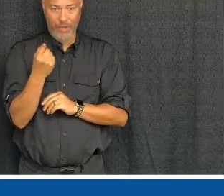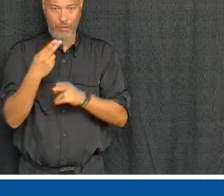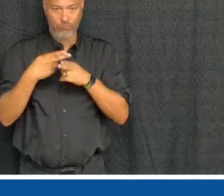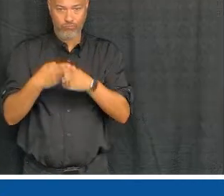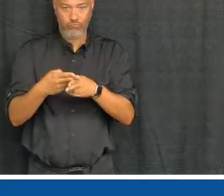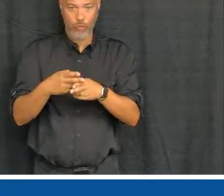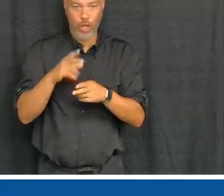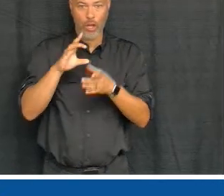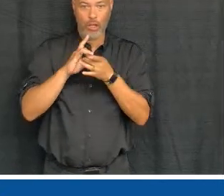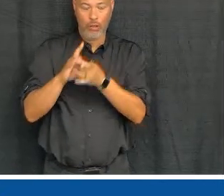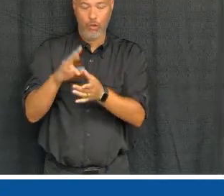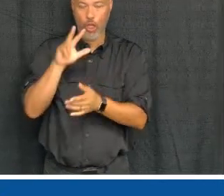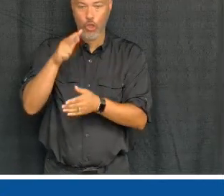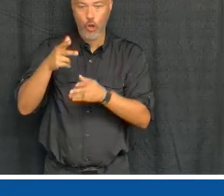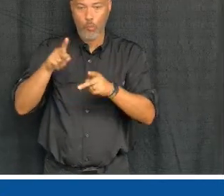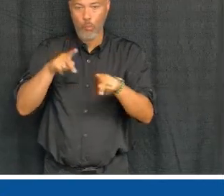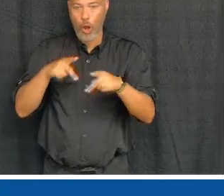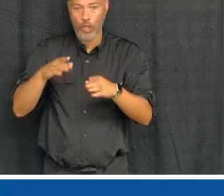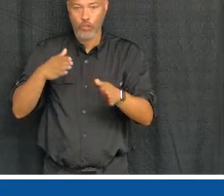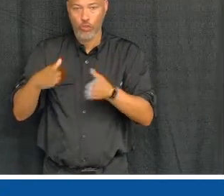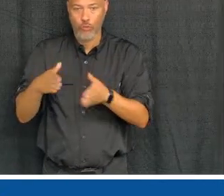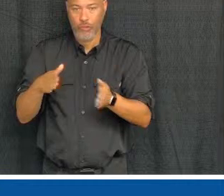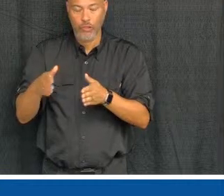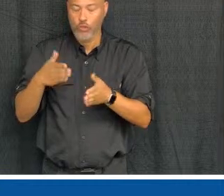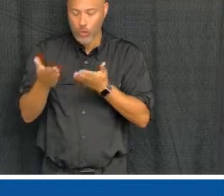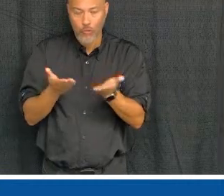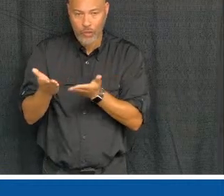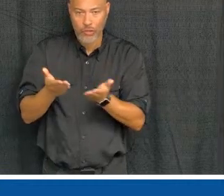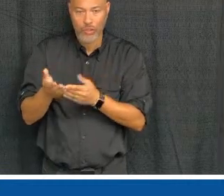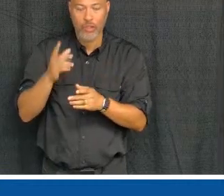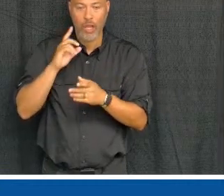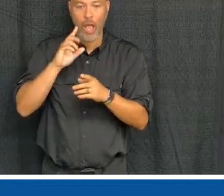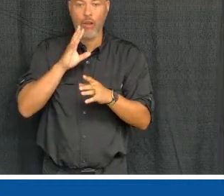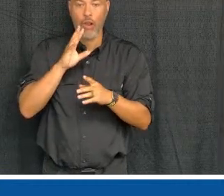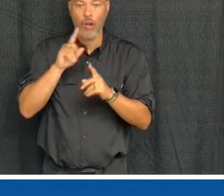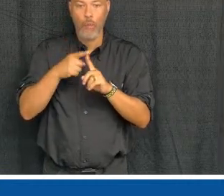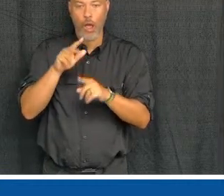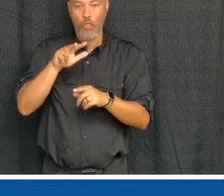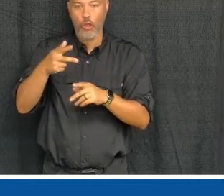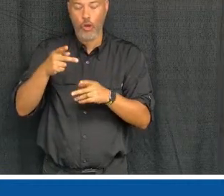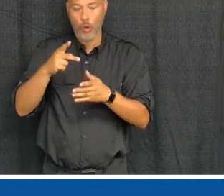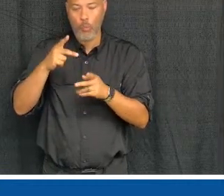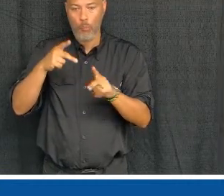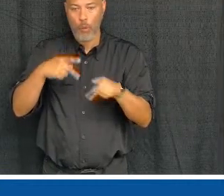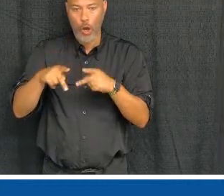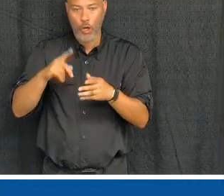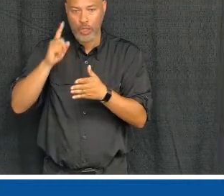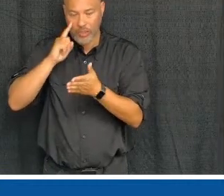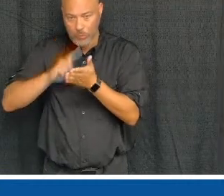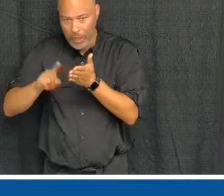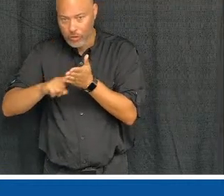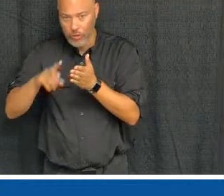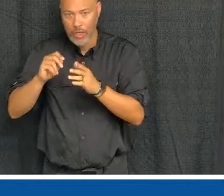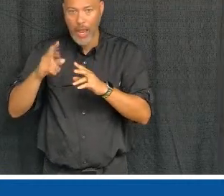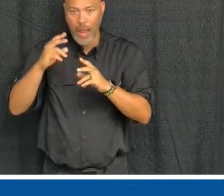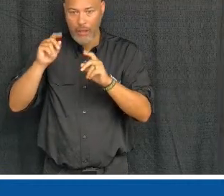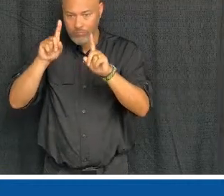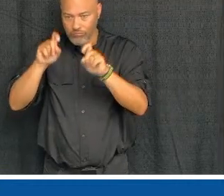to third-party services, and one section therein pertaining to third-party inspections and third-party